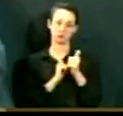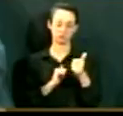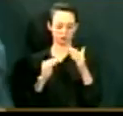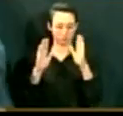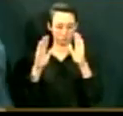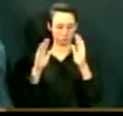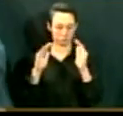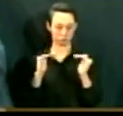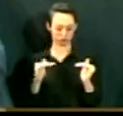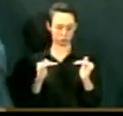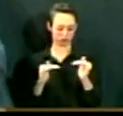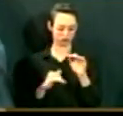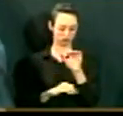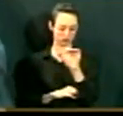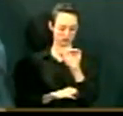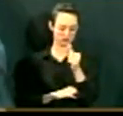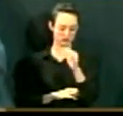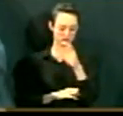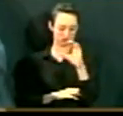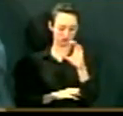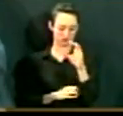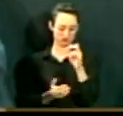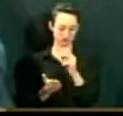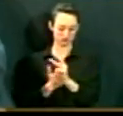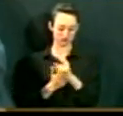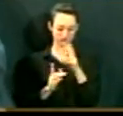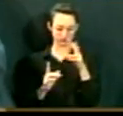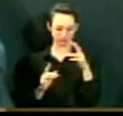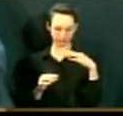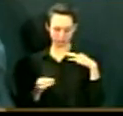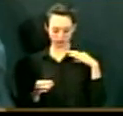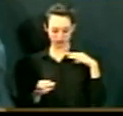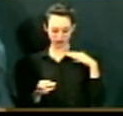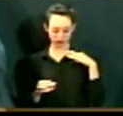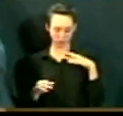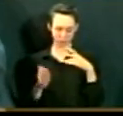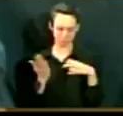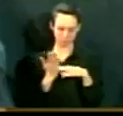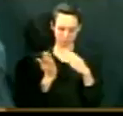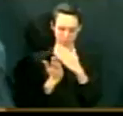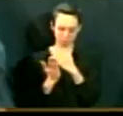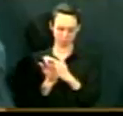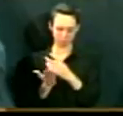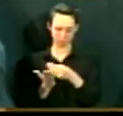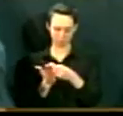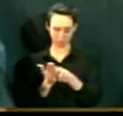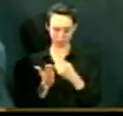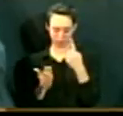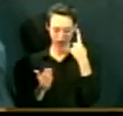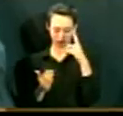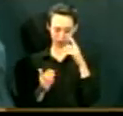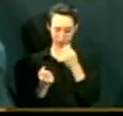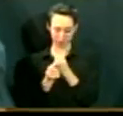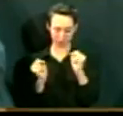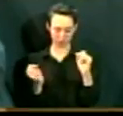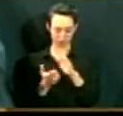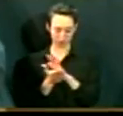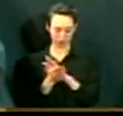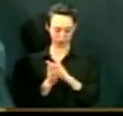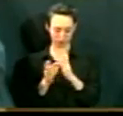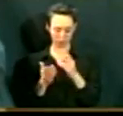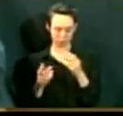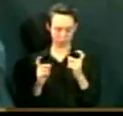carries. 10C, approve application and receipt of funds for a Safe Schools grant from the Tennessee Department of Education in the amount of